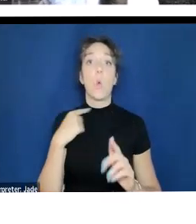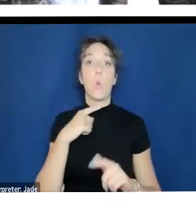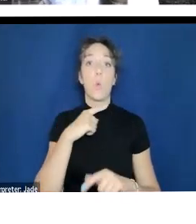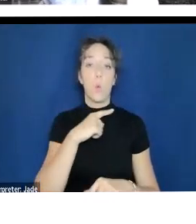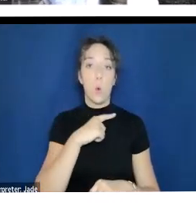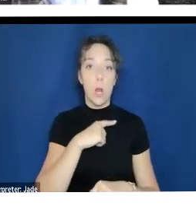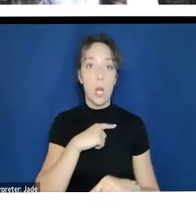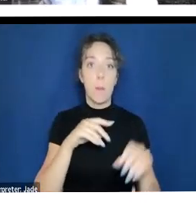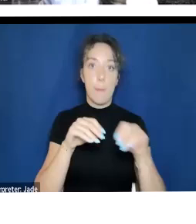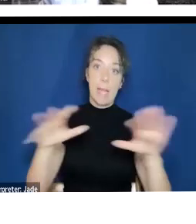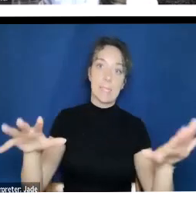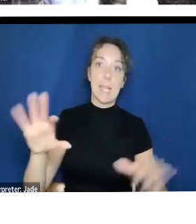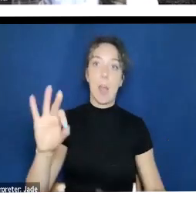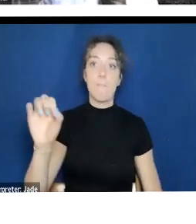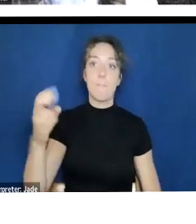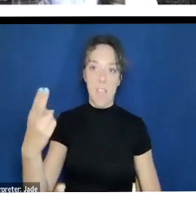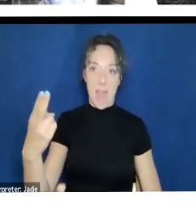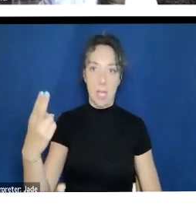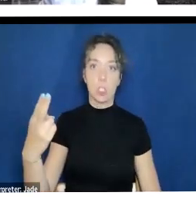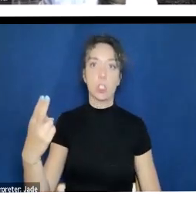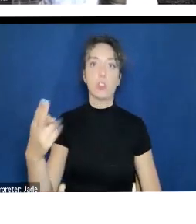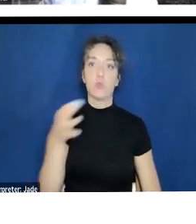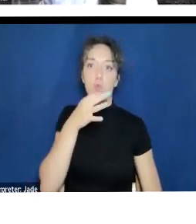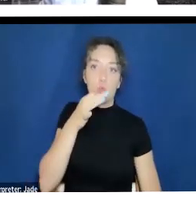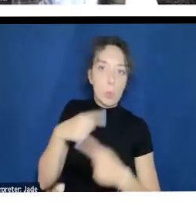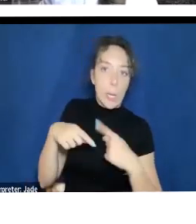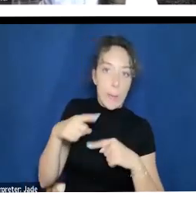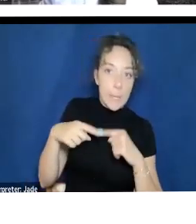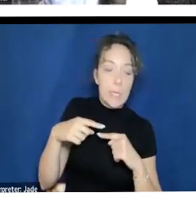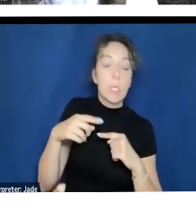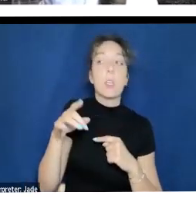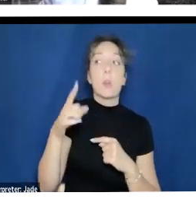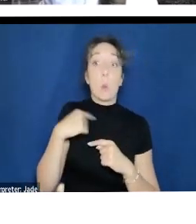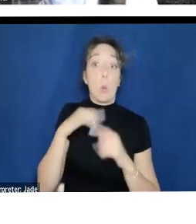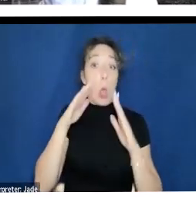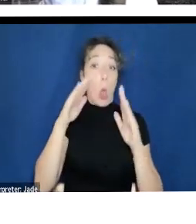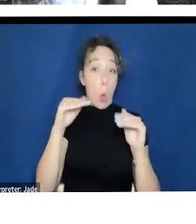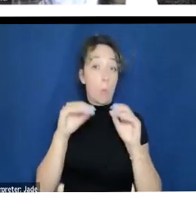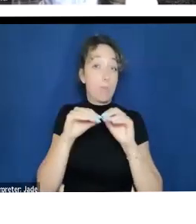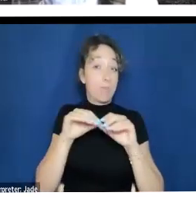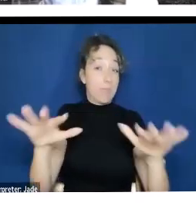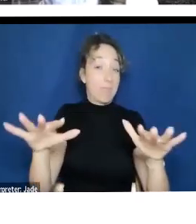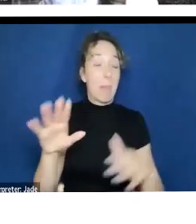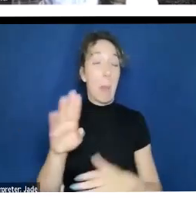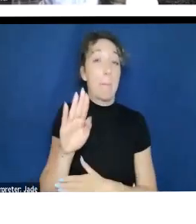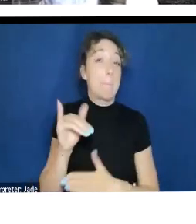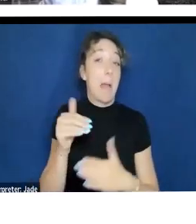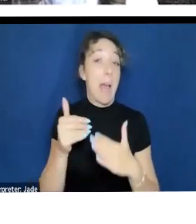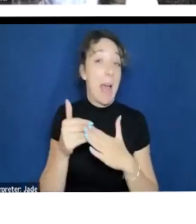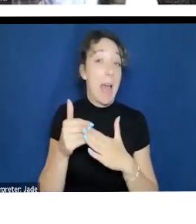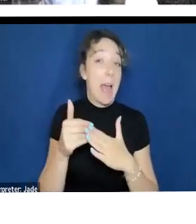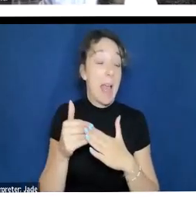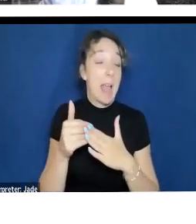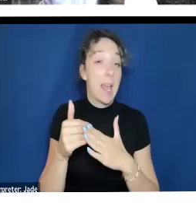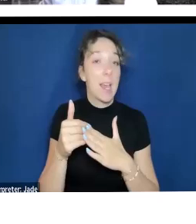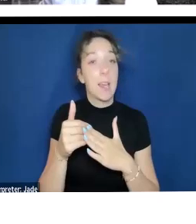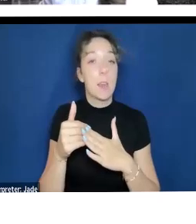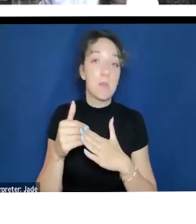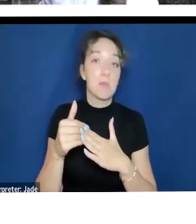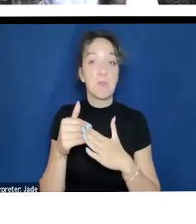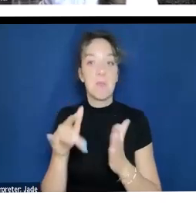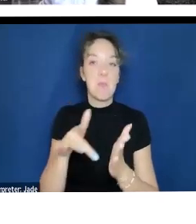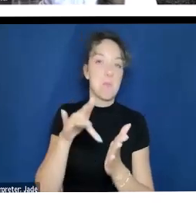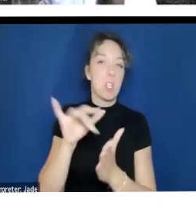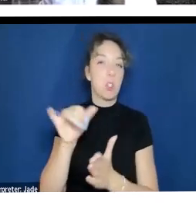this flash is forthcoming, and we hope to have it out to you by middle of